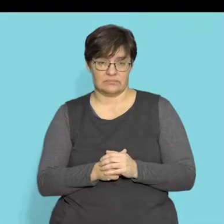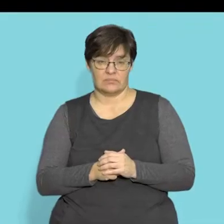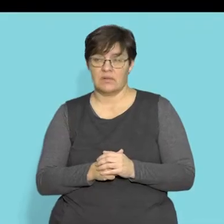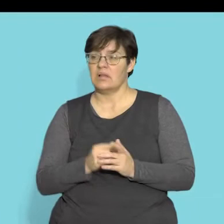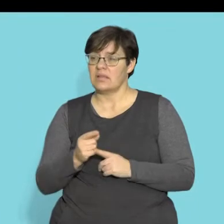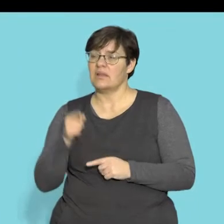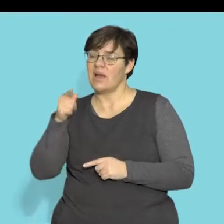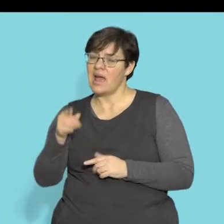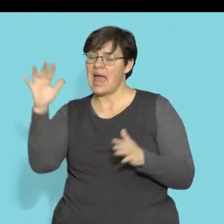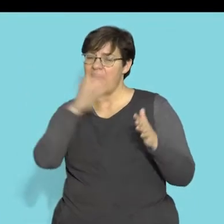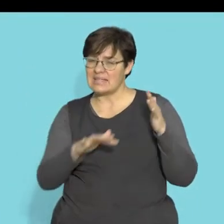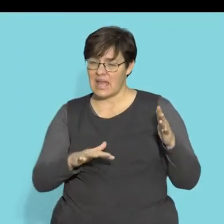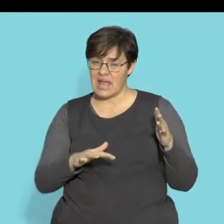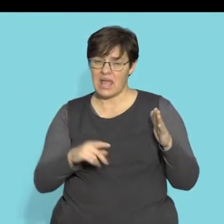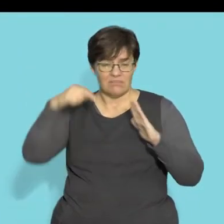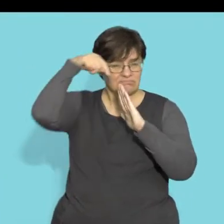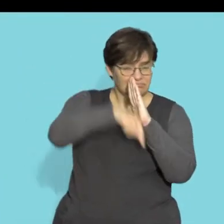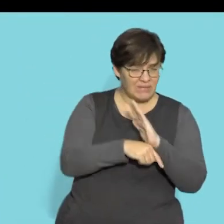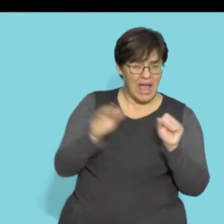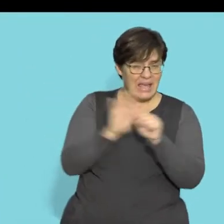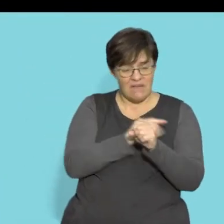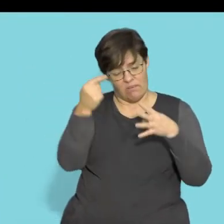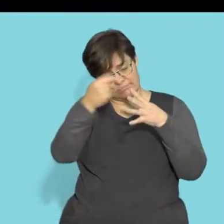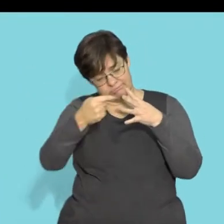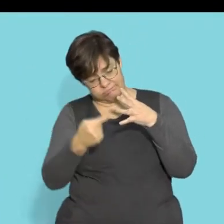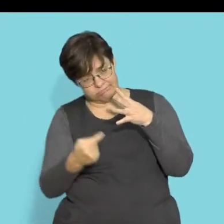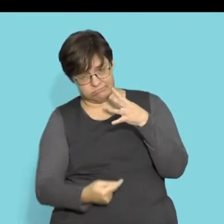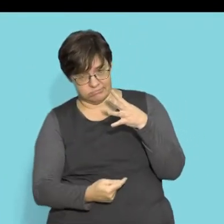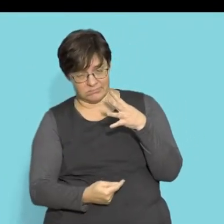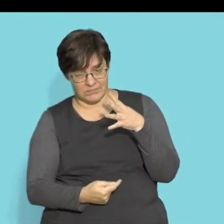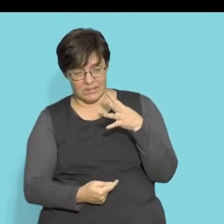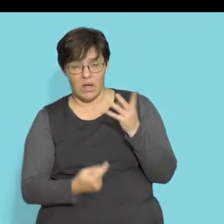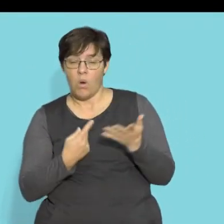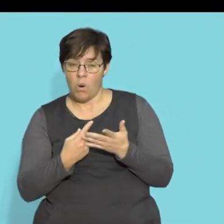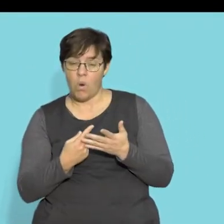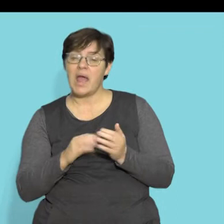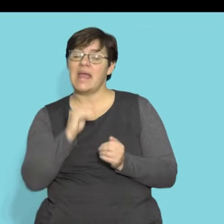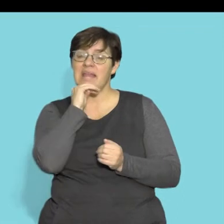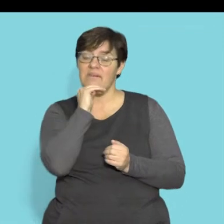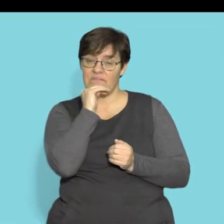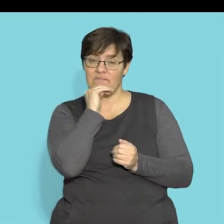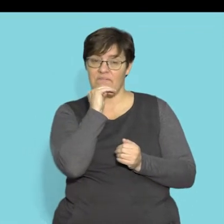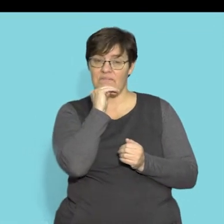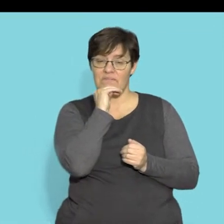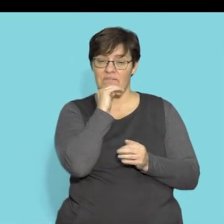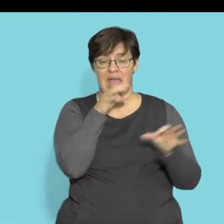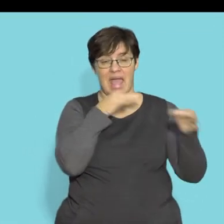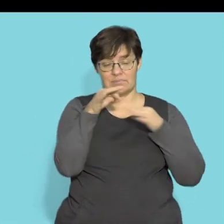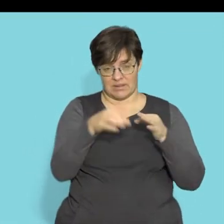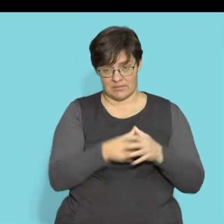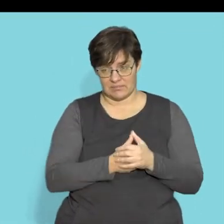finally, was this essay comprehensive? Did you cover all aspects required, and has they been sufficiently